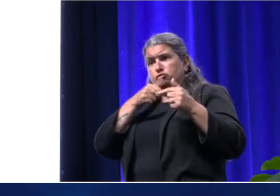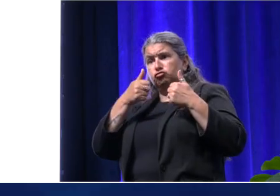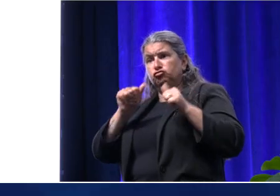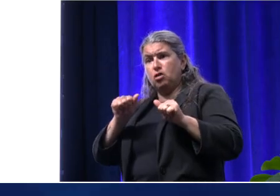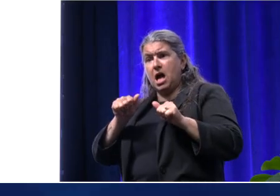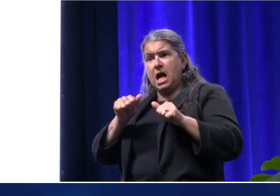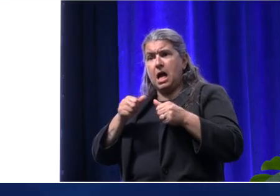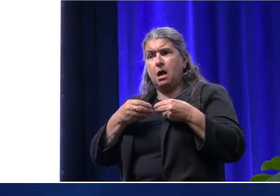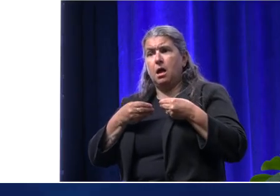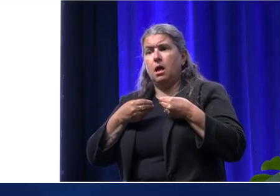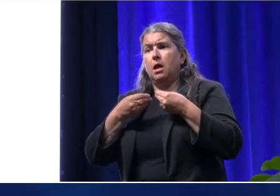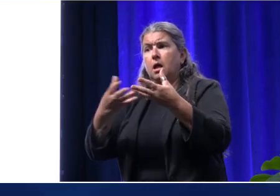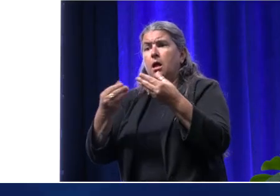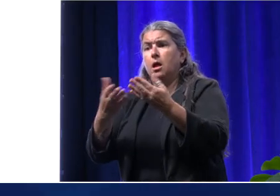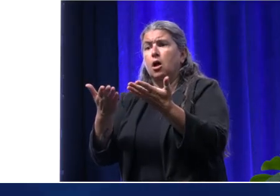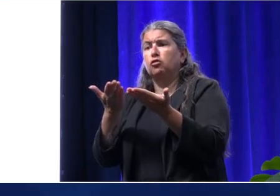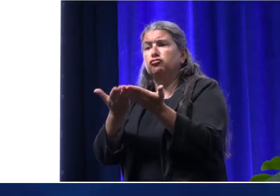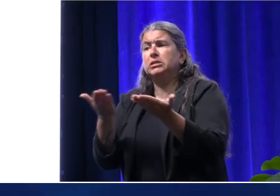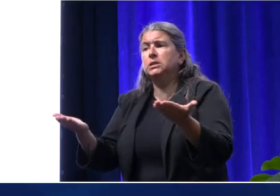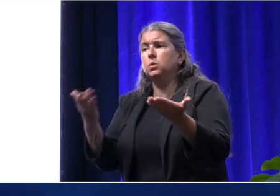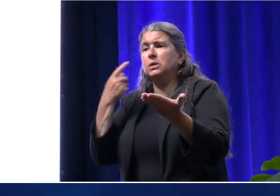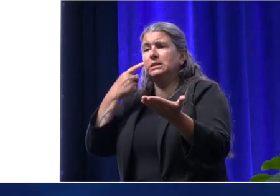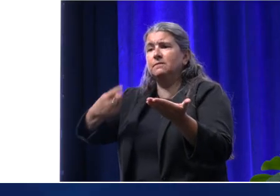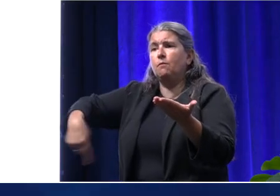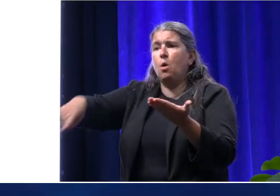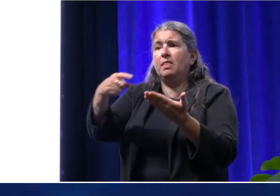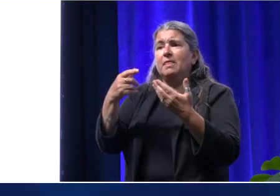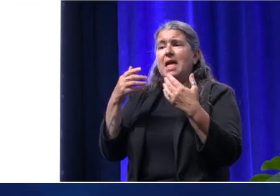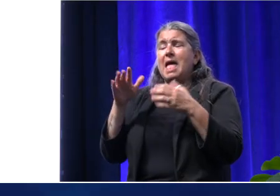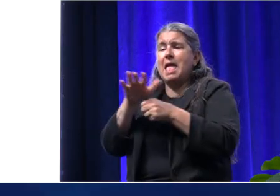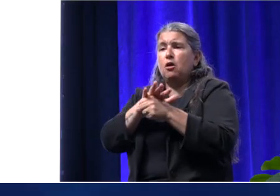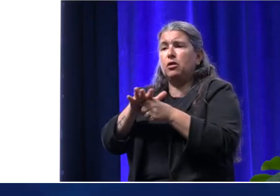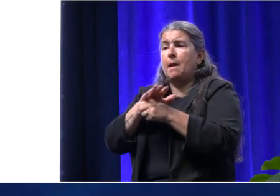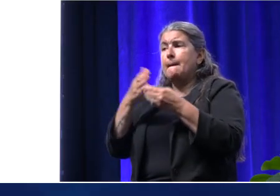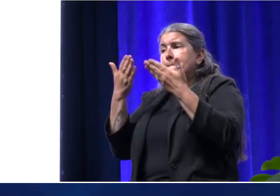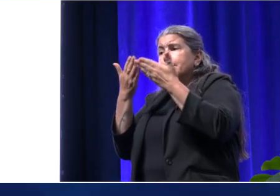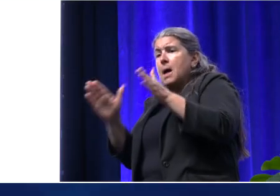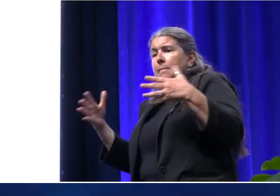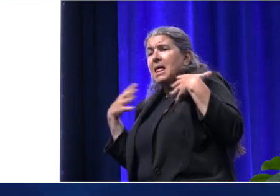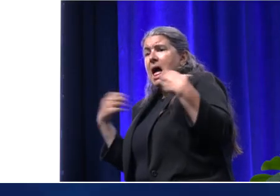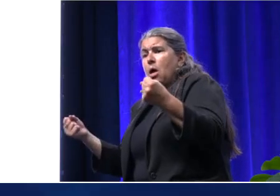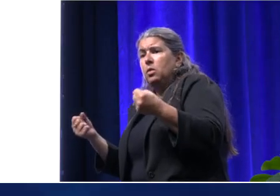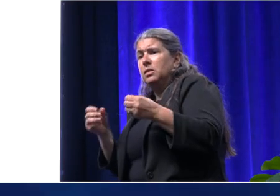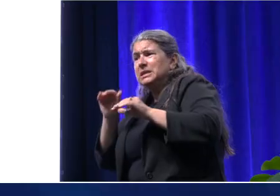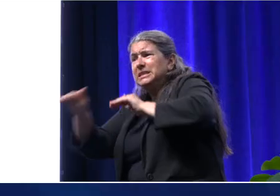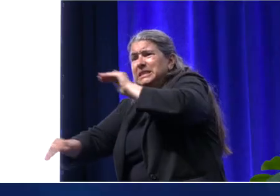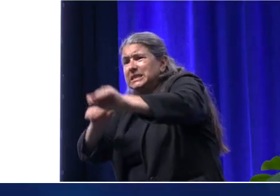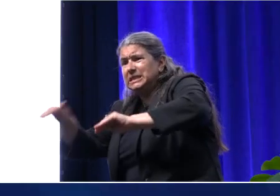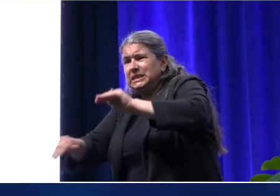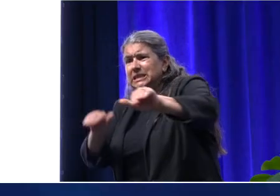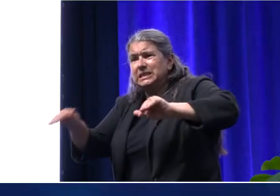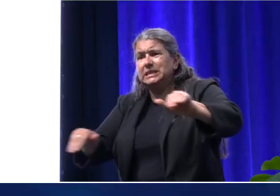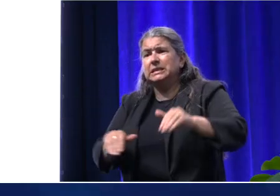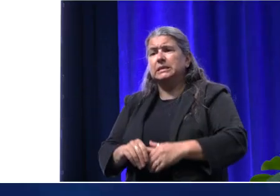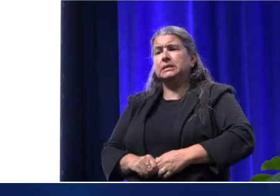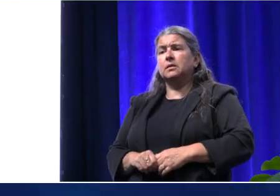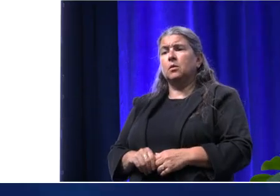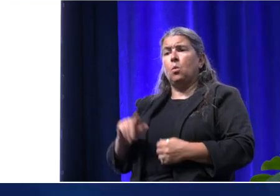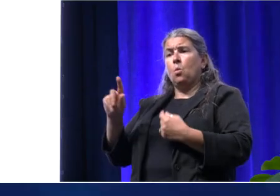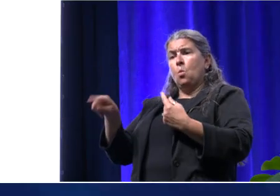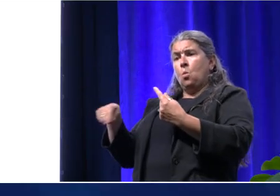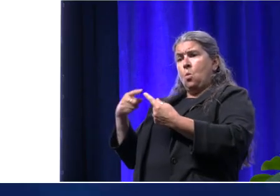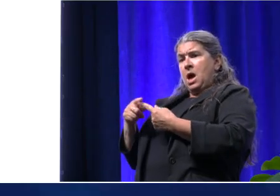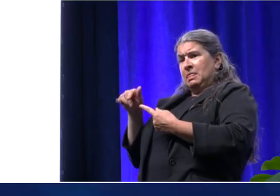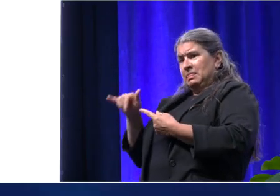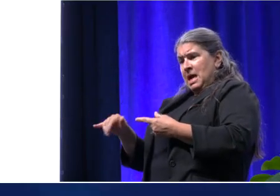resources? Why aren't public health folks going out the moment that the package is secured